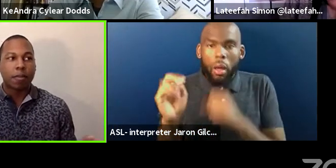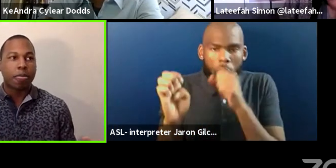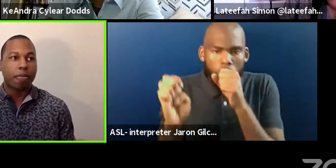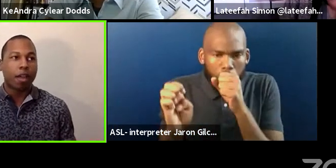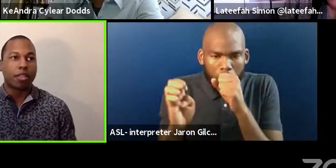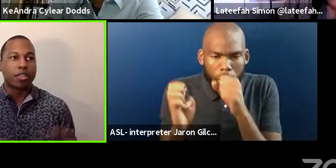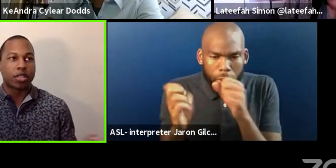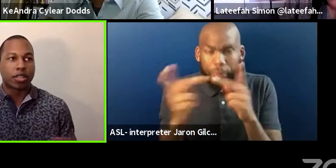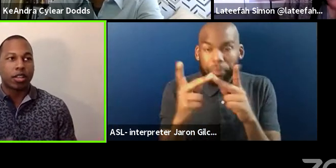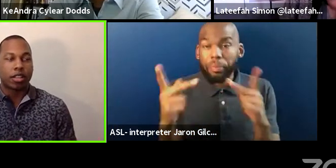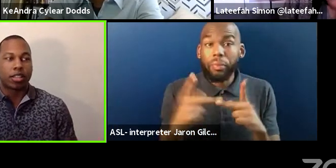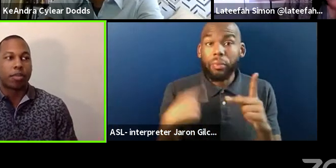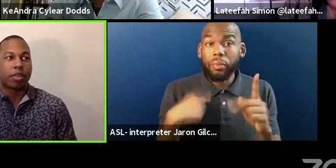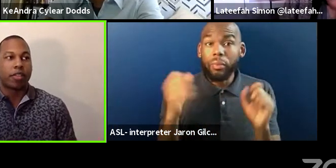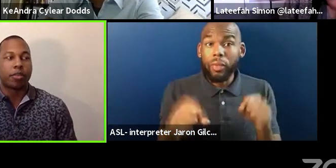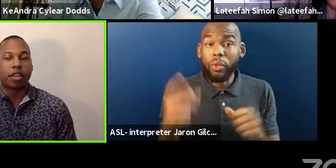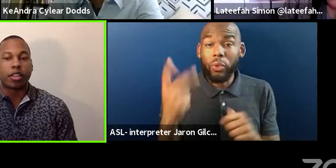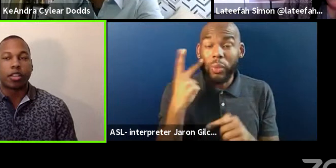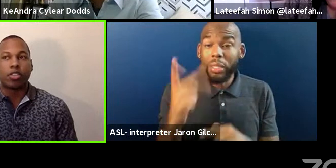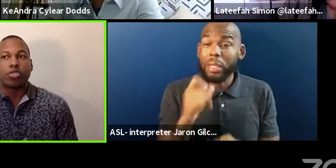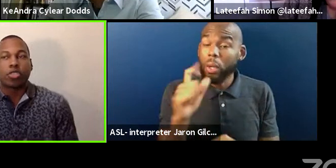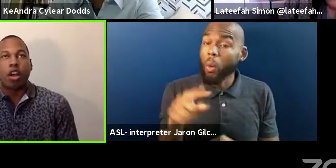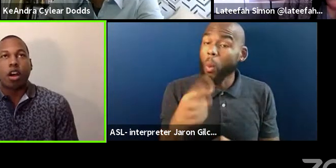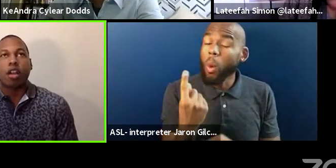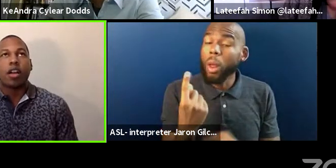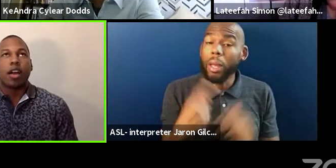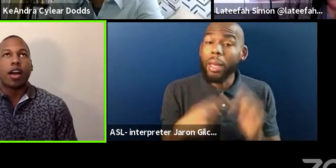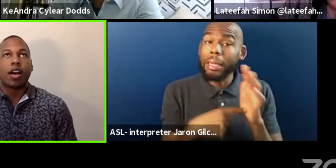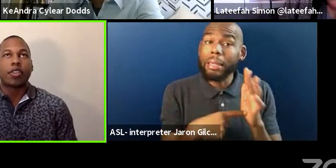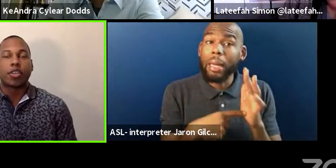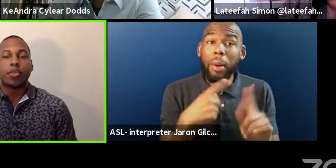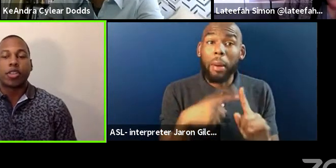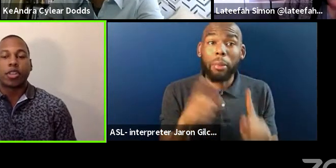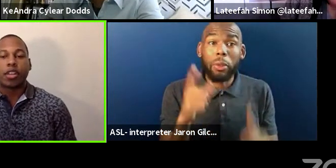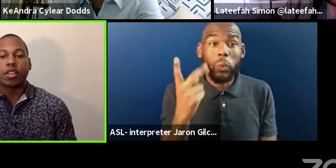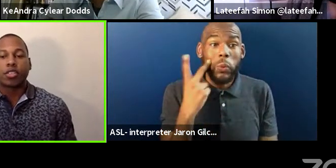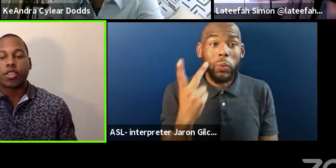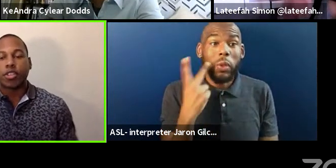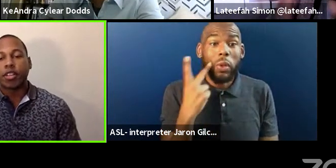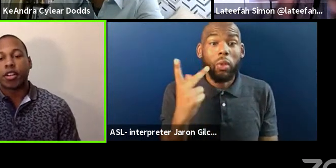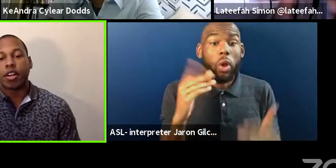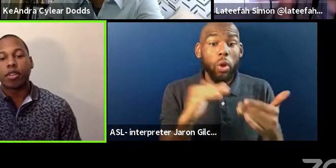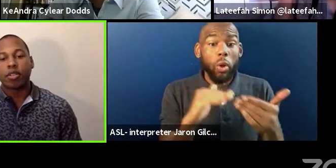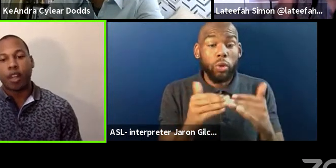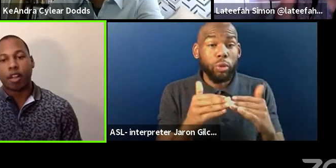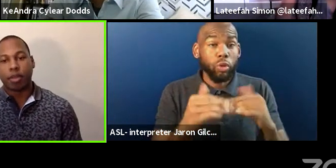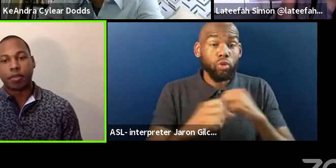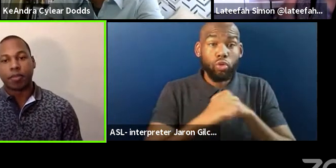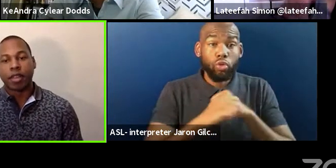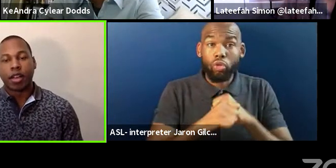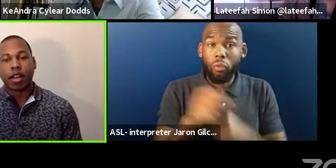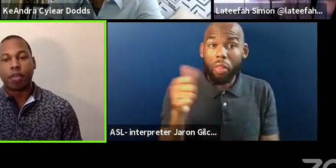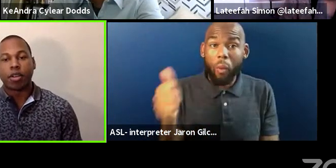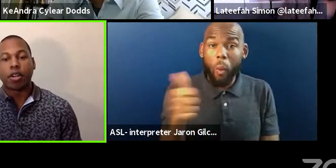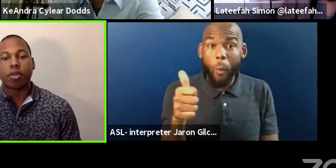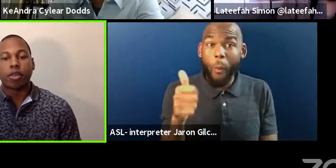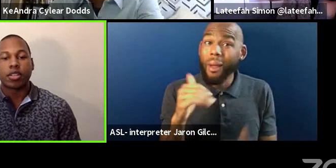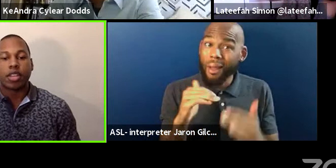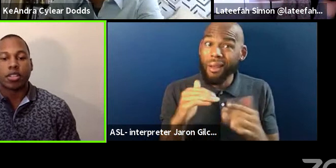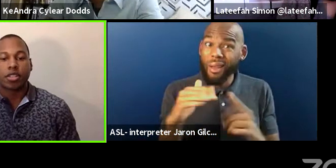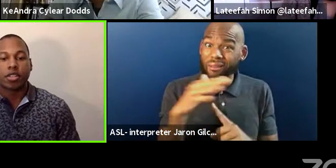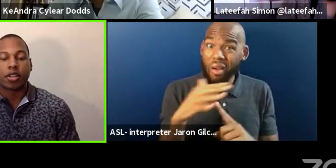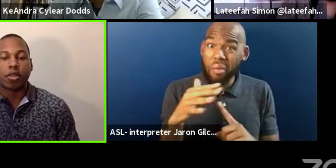to see, and this wasn't the only example of it, but you saw the community securing their own environment. There